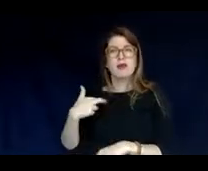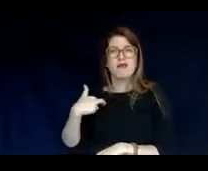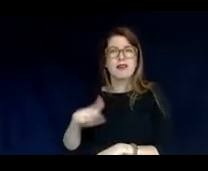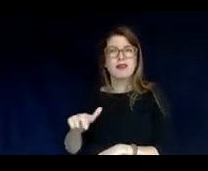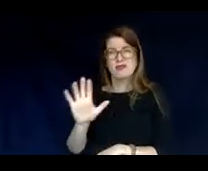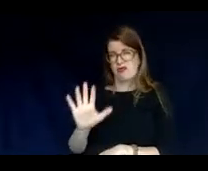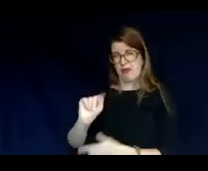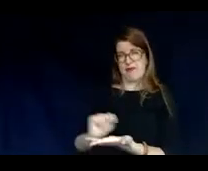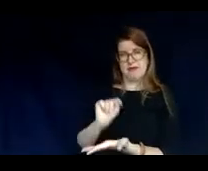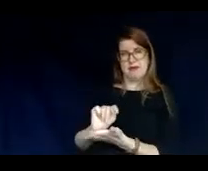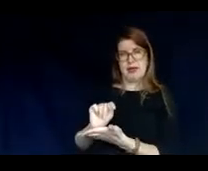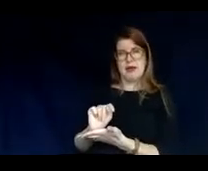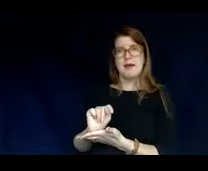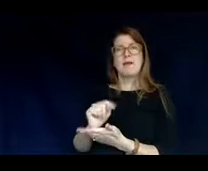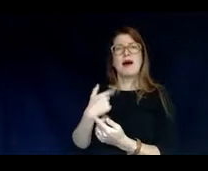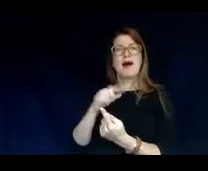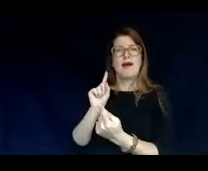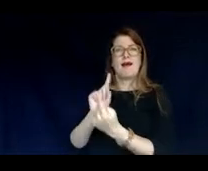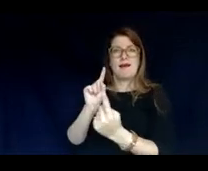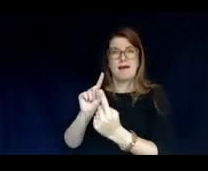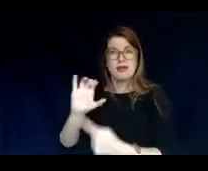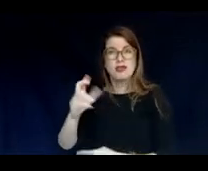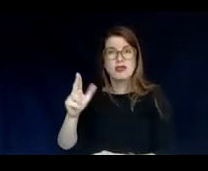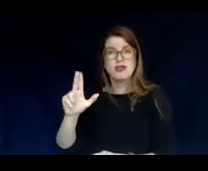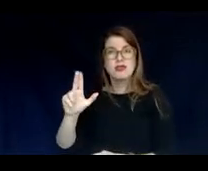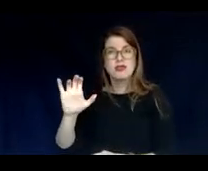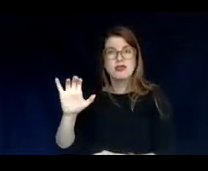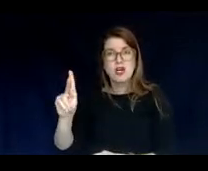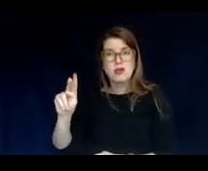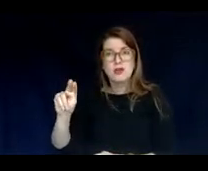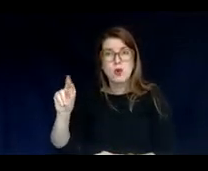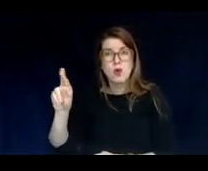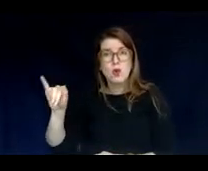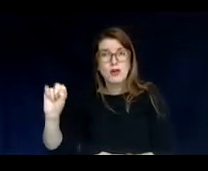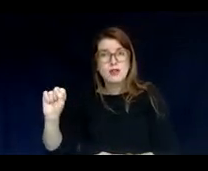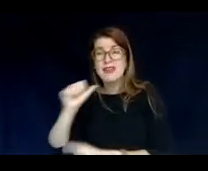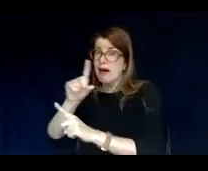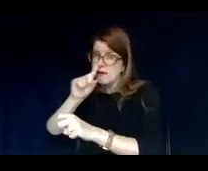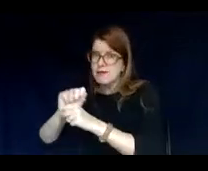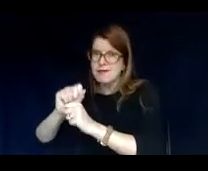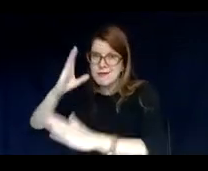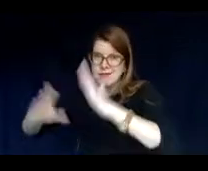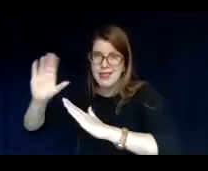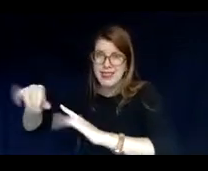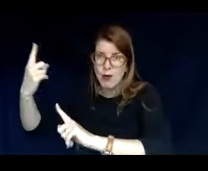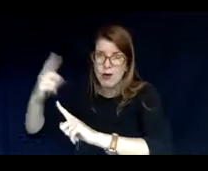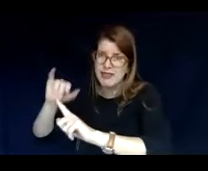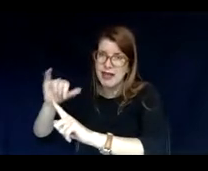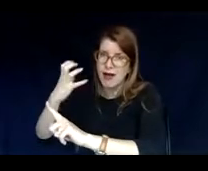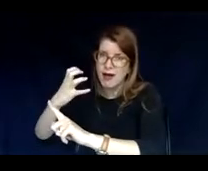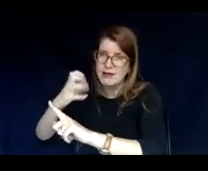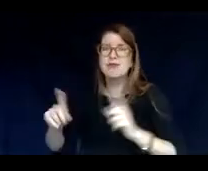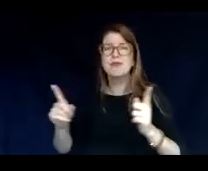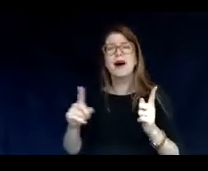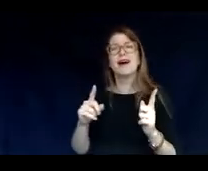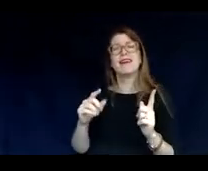this time that I had my run-in with Chuck Norris. Now, not that Chuck Norris, although that would be pretty awesome. And I've grown up with a lot of Chuck